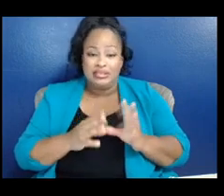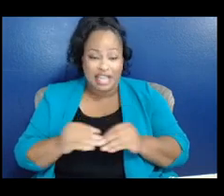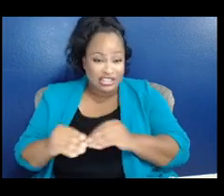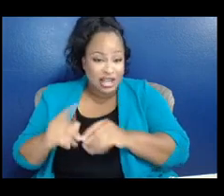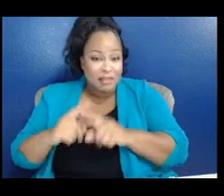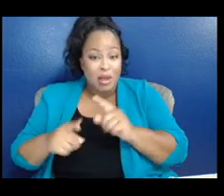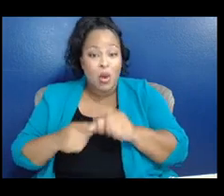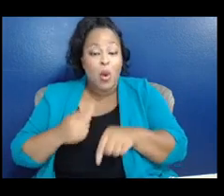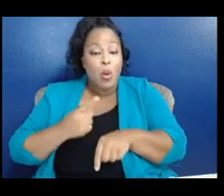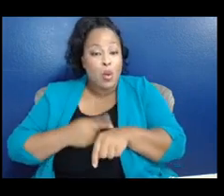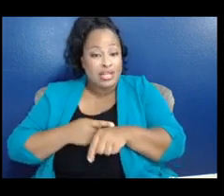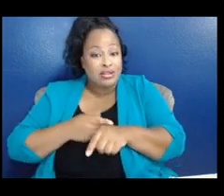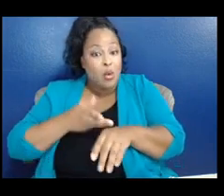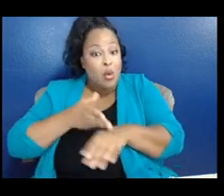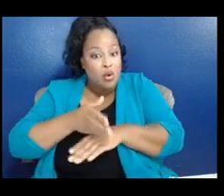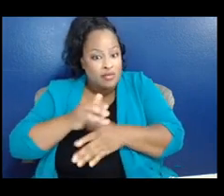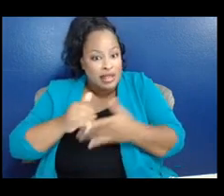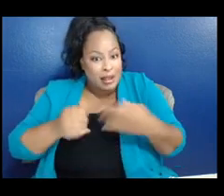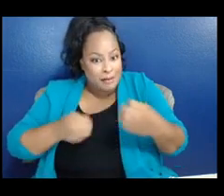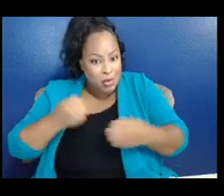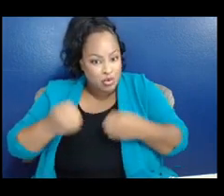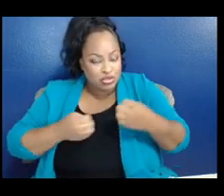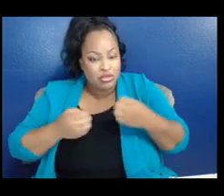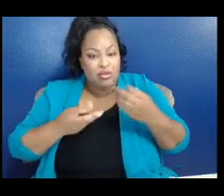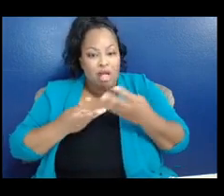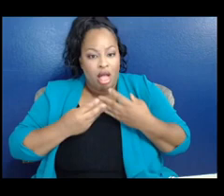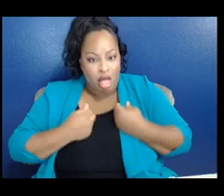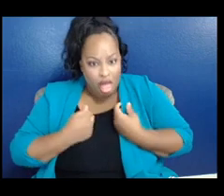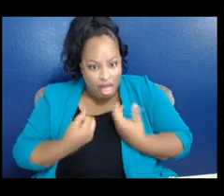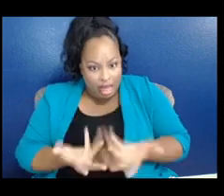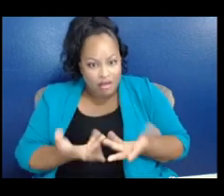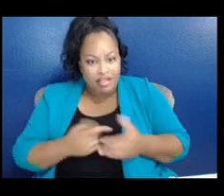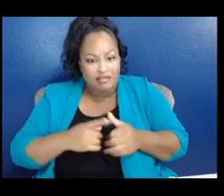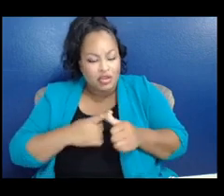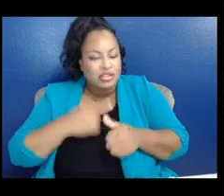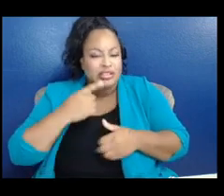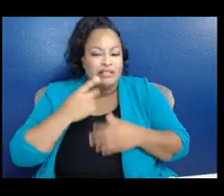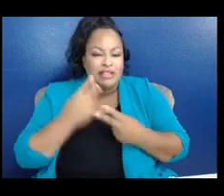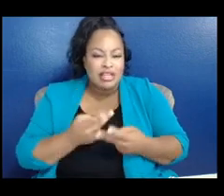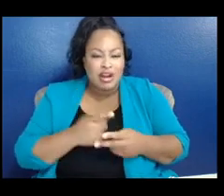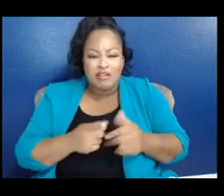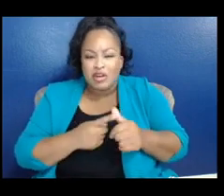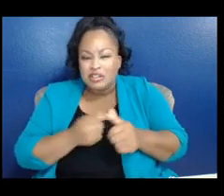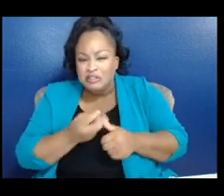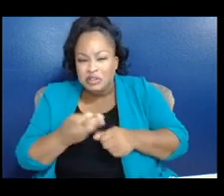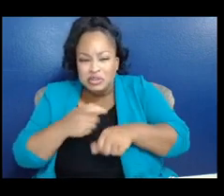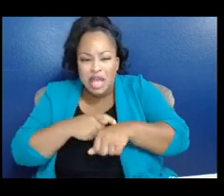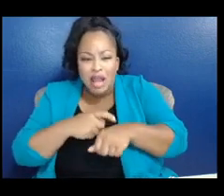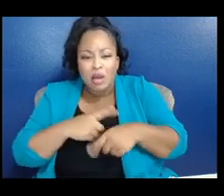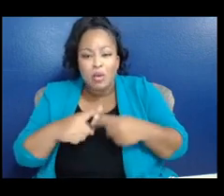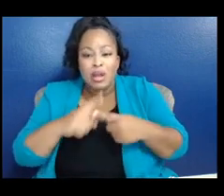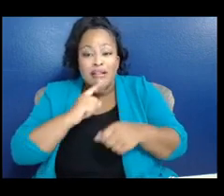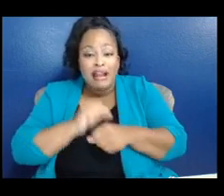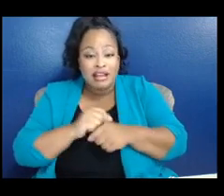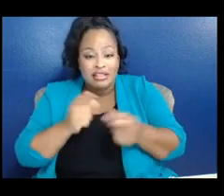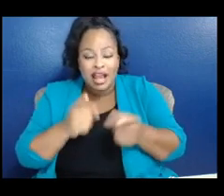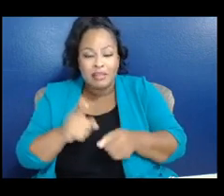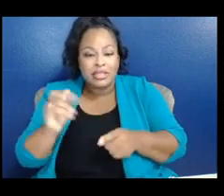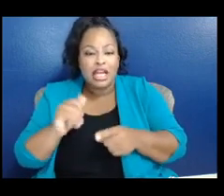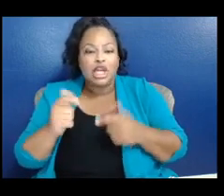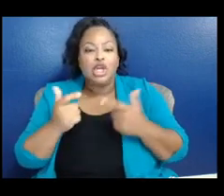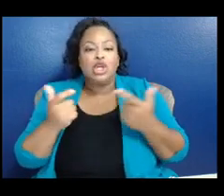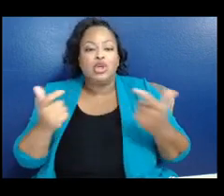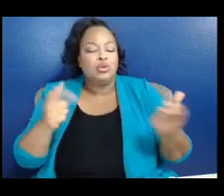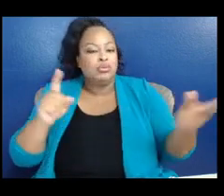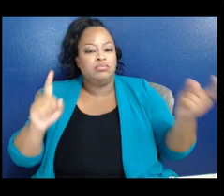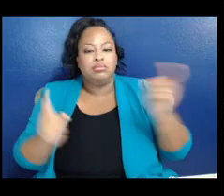once we get past that emotional letdown, that first visit or those, you know, first few times when it actually happens, it's like a huge